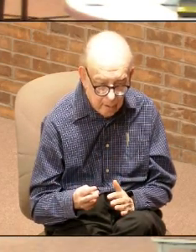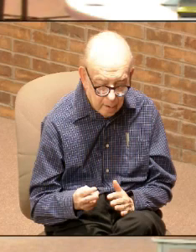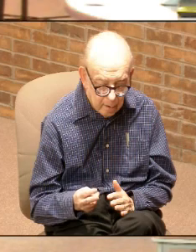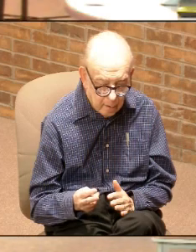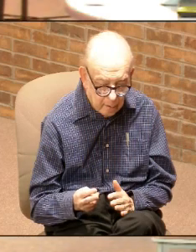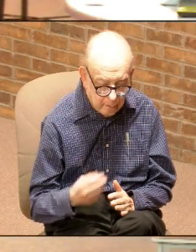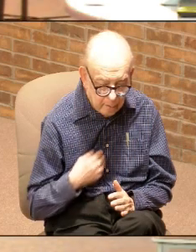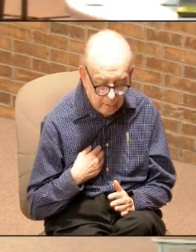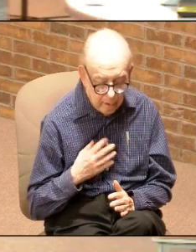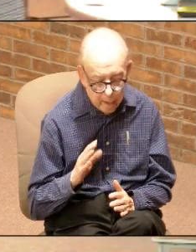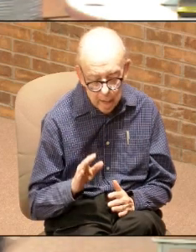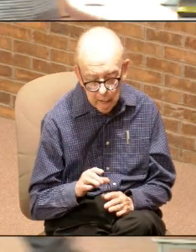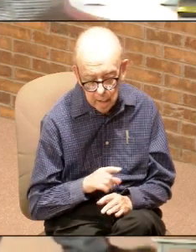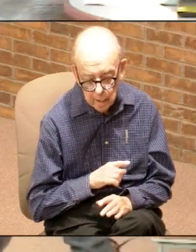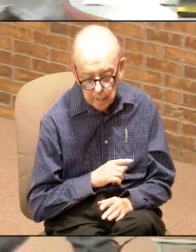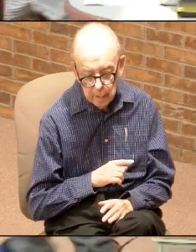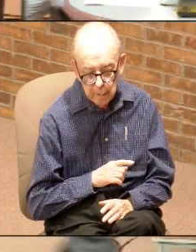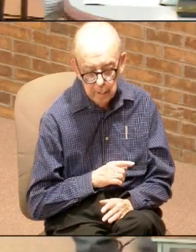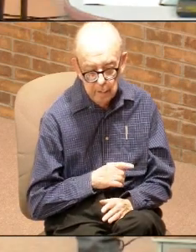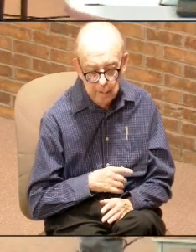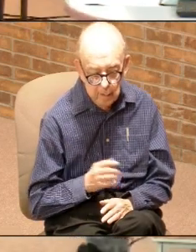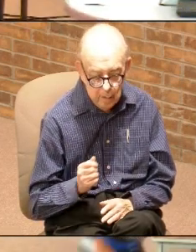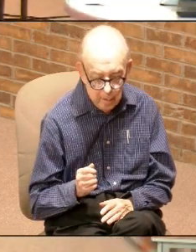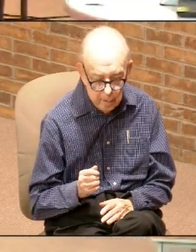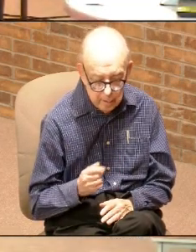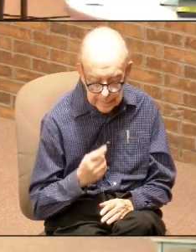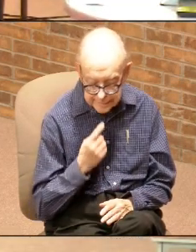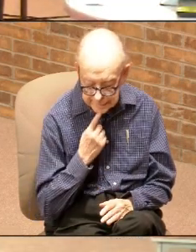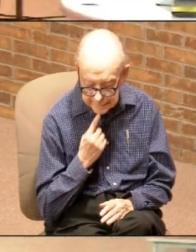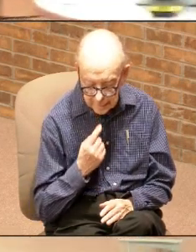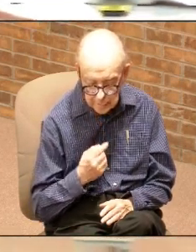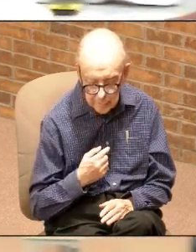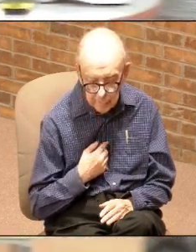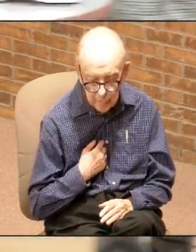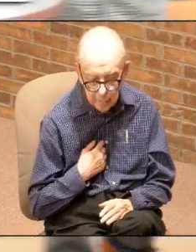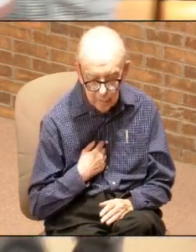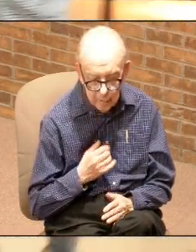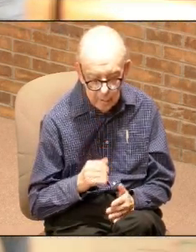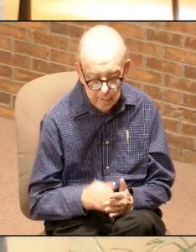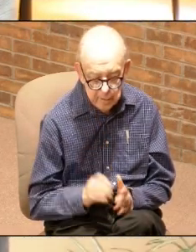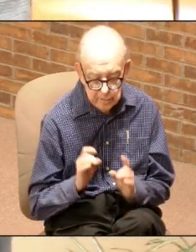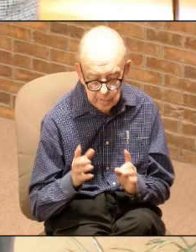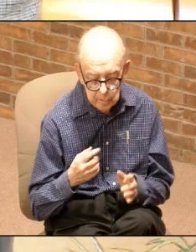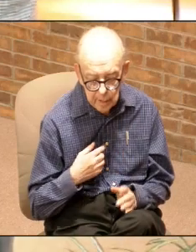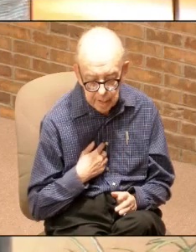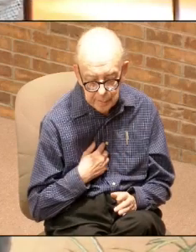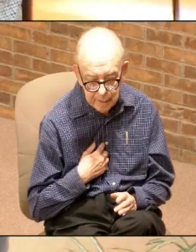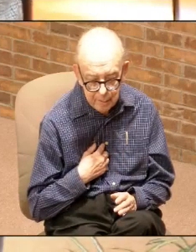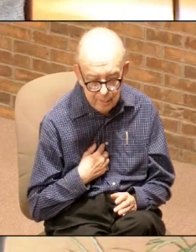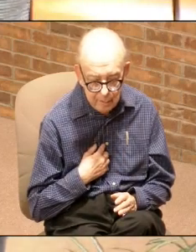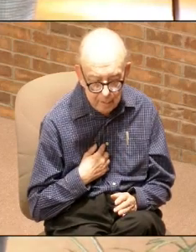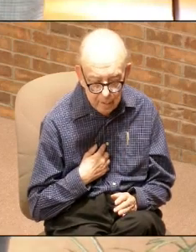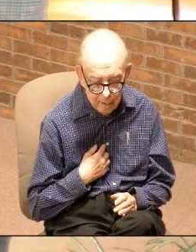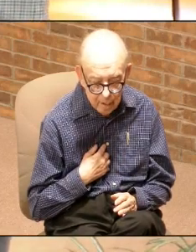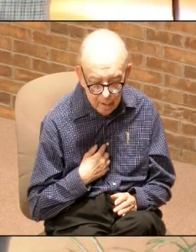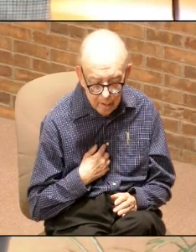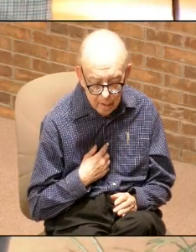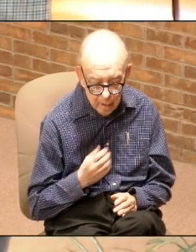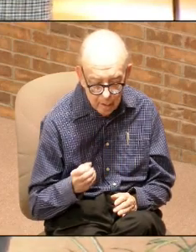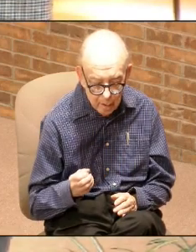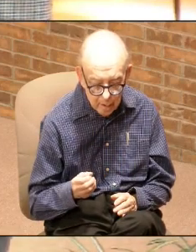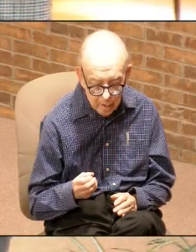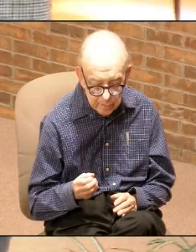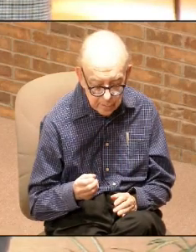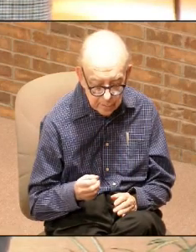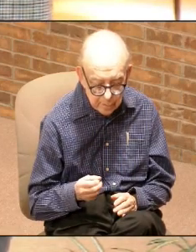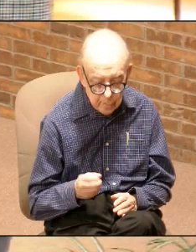you know how long it took you to tell me that you don't like me? It just took you